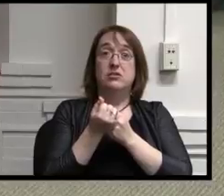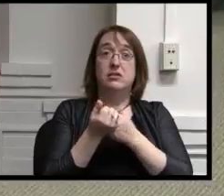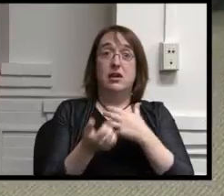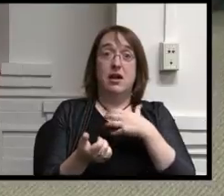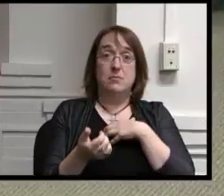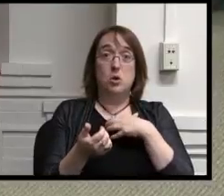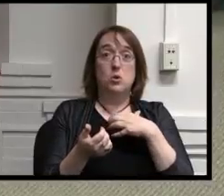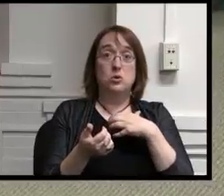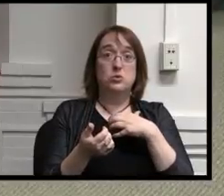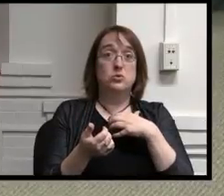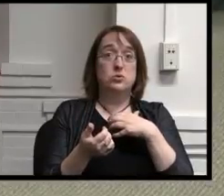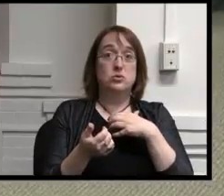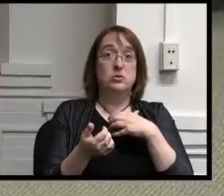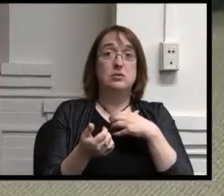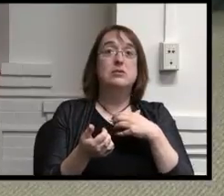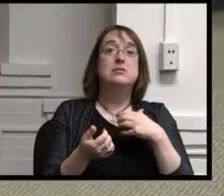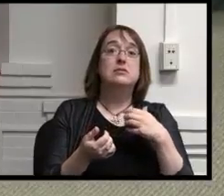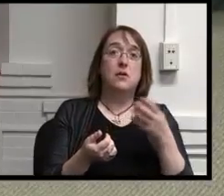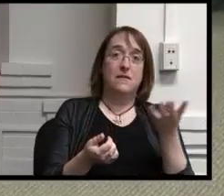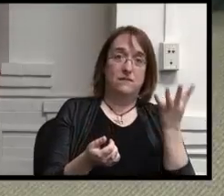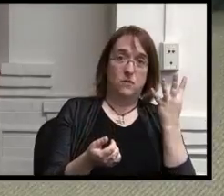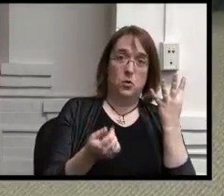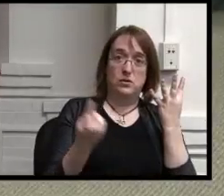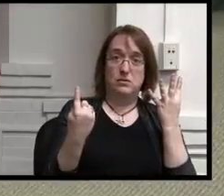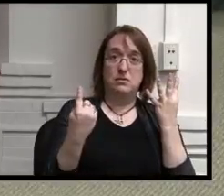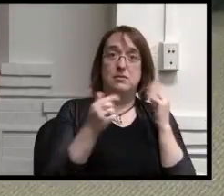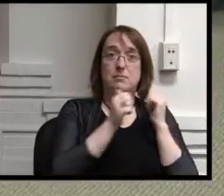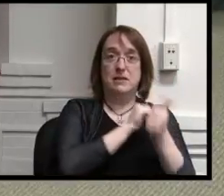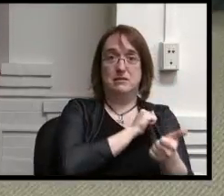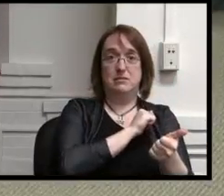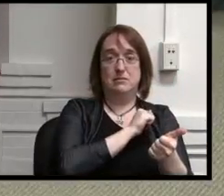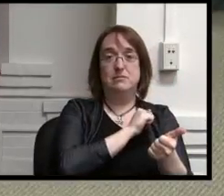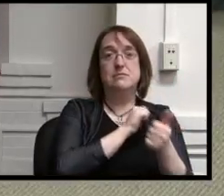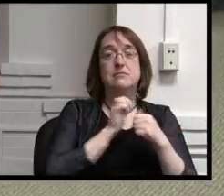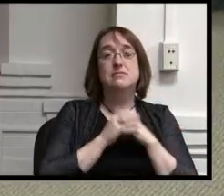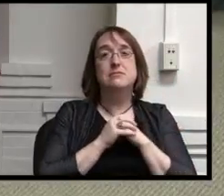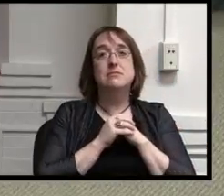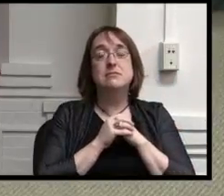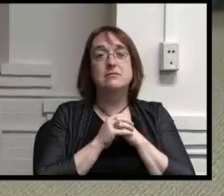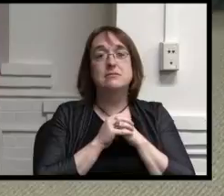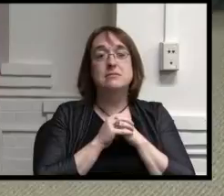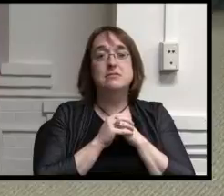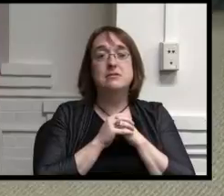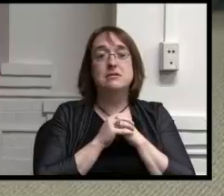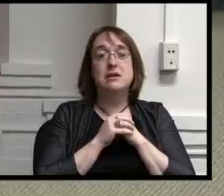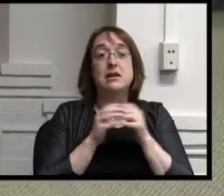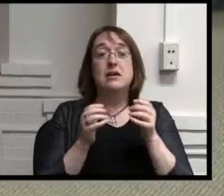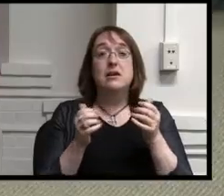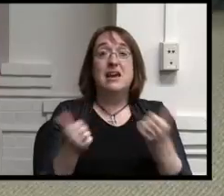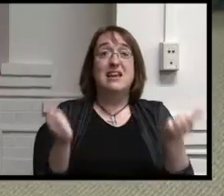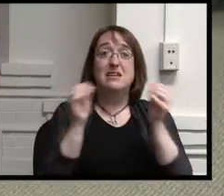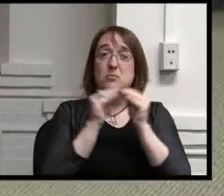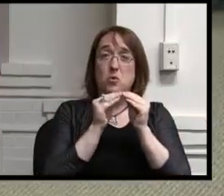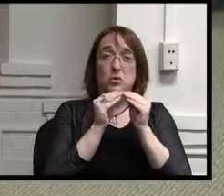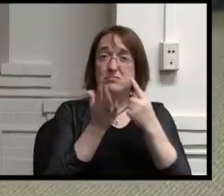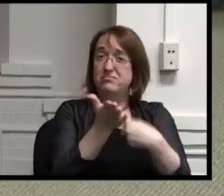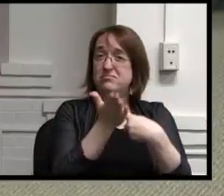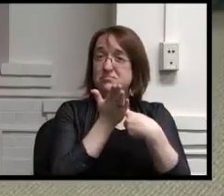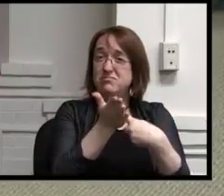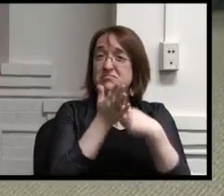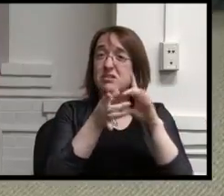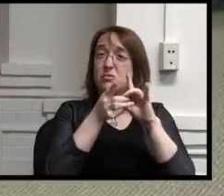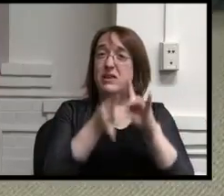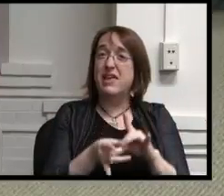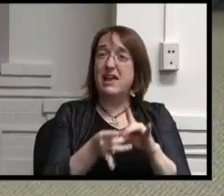or abstaining? We have 1 opposed. That carries 4-1. Is there any other business to talk about